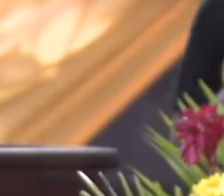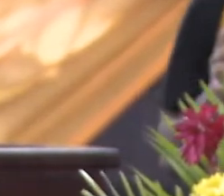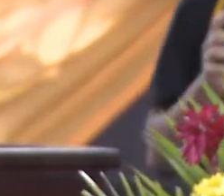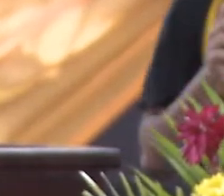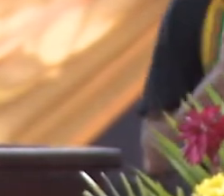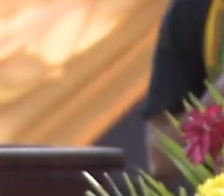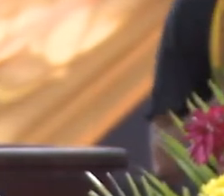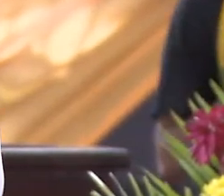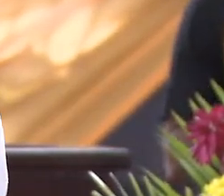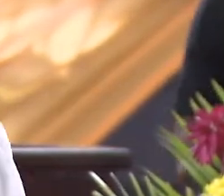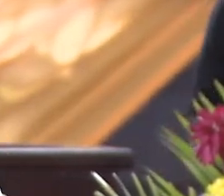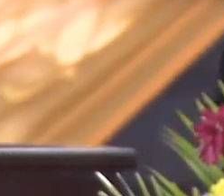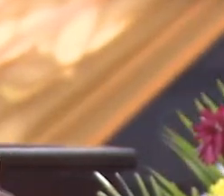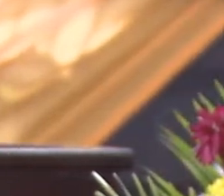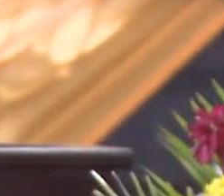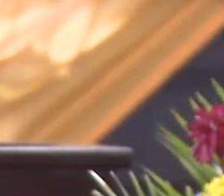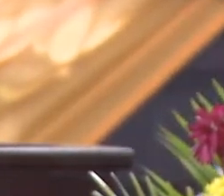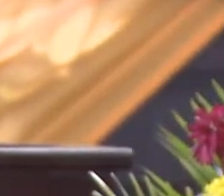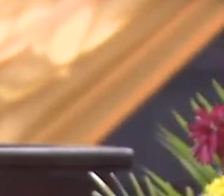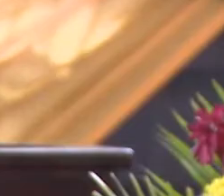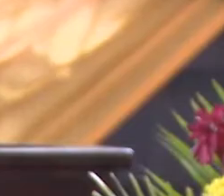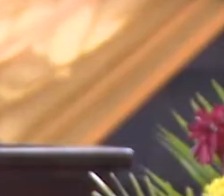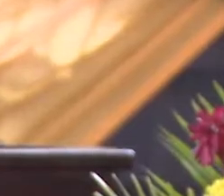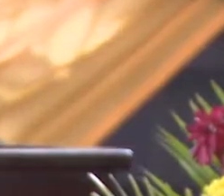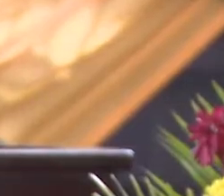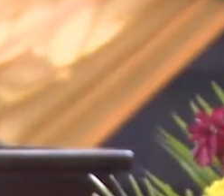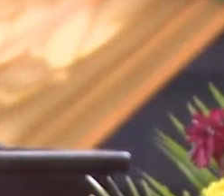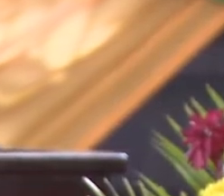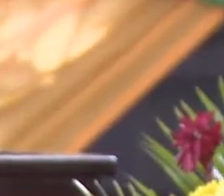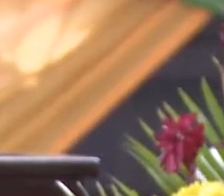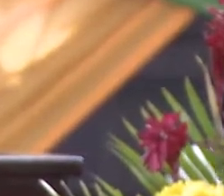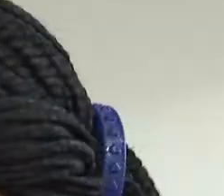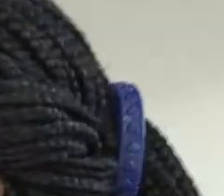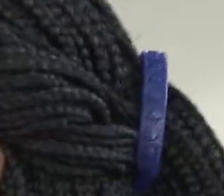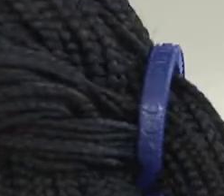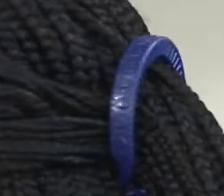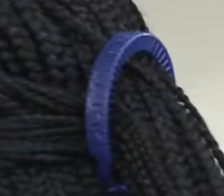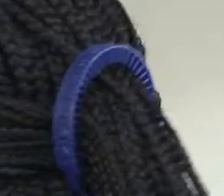along. For with Jesus I'm